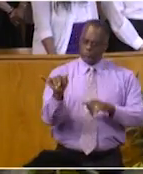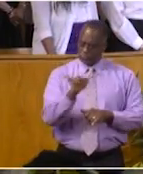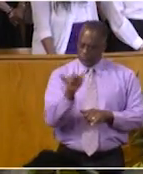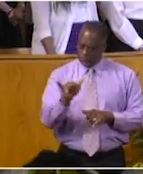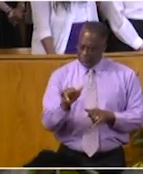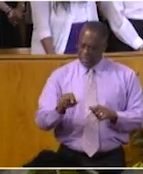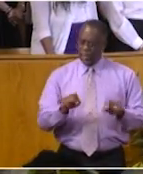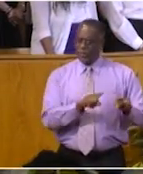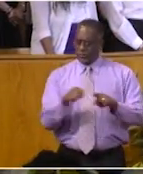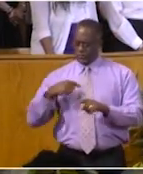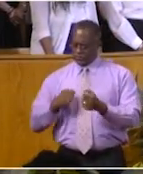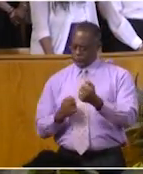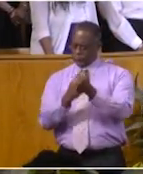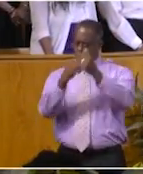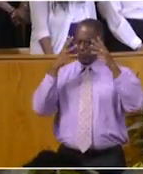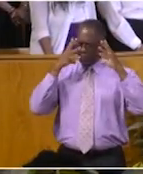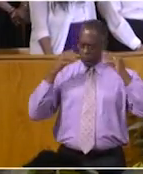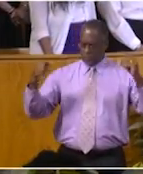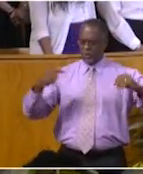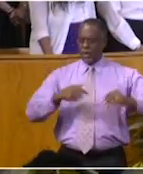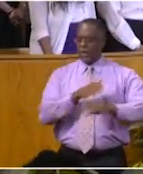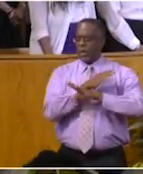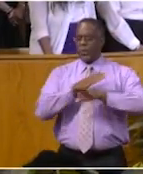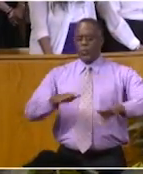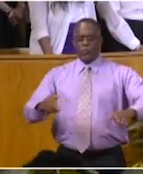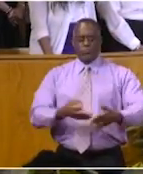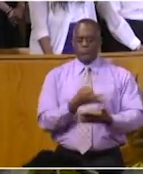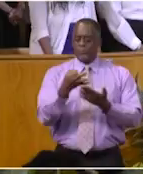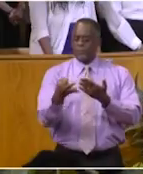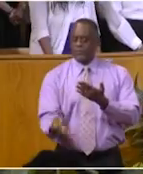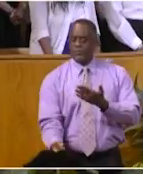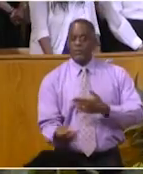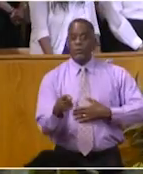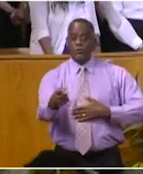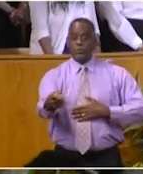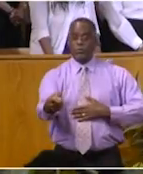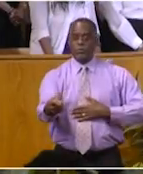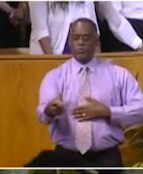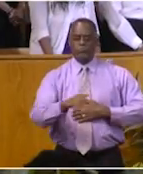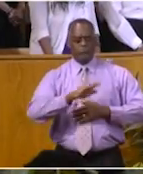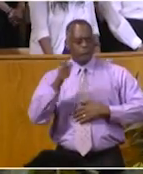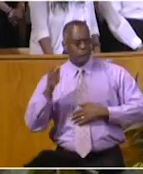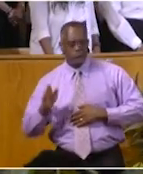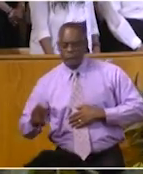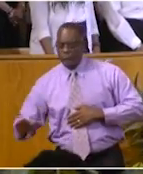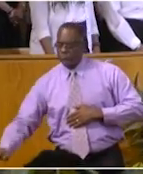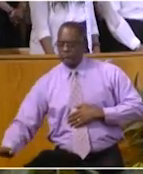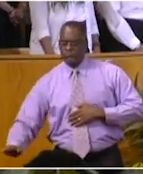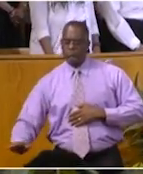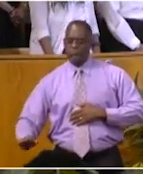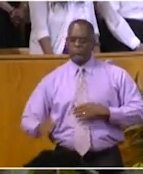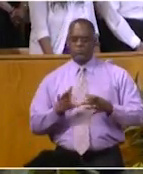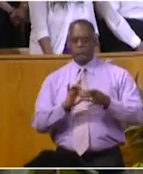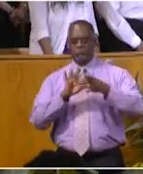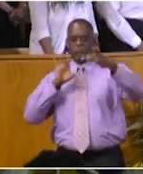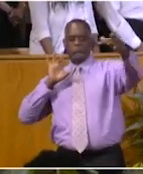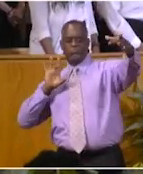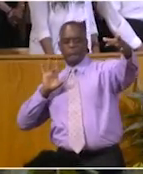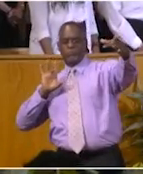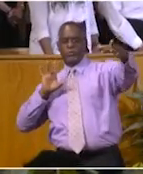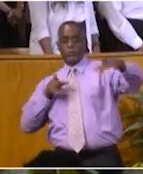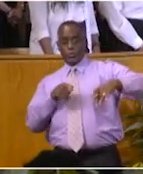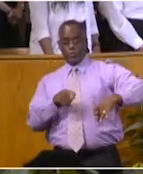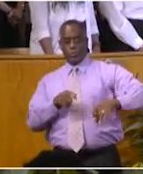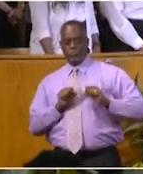Moses. I will not fail you or abandon you. Be strong